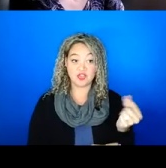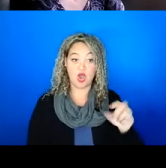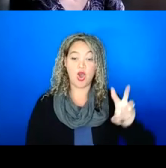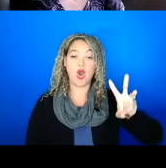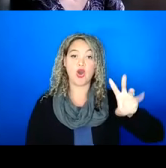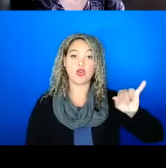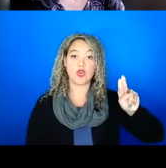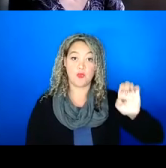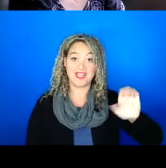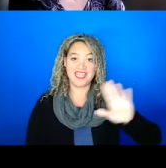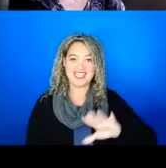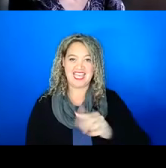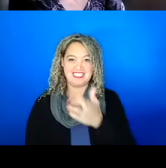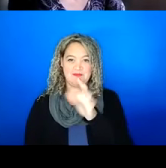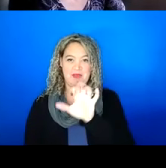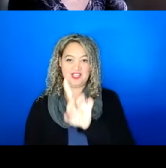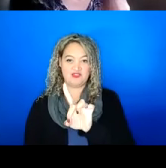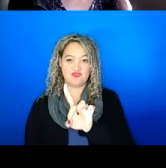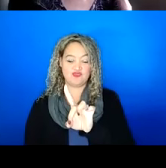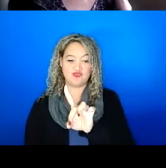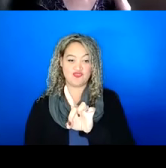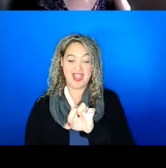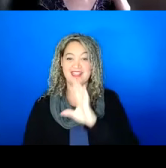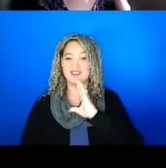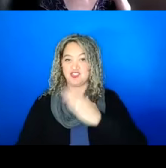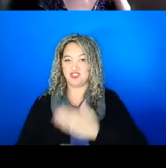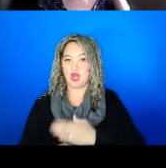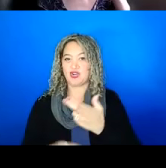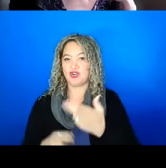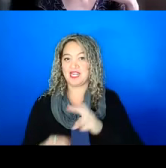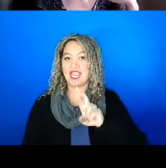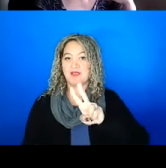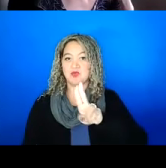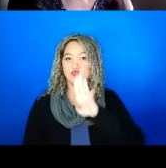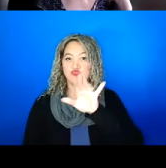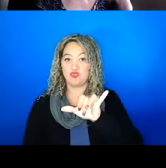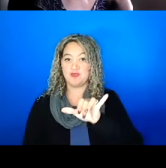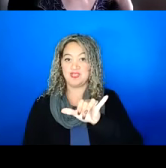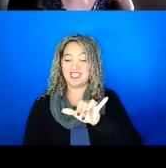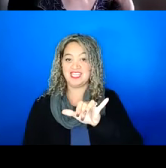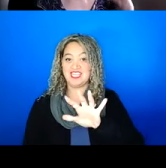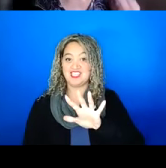my latest grandchild, Ruby, who's just 5 months old.